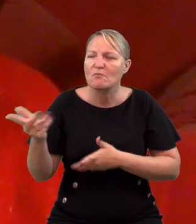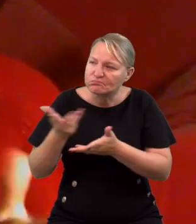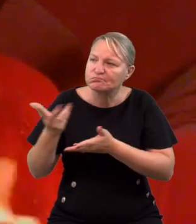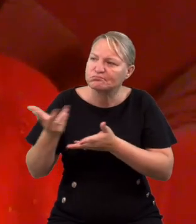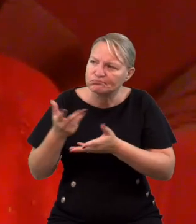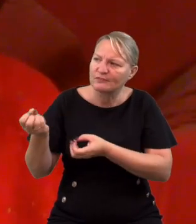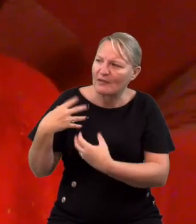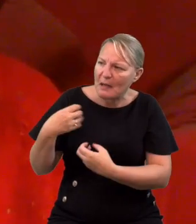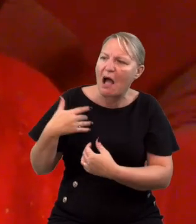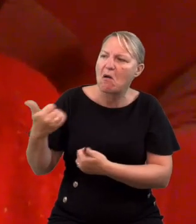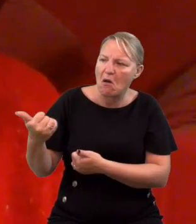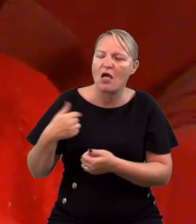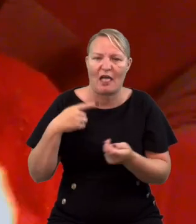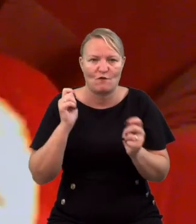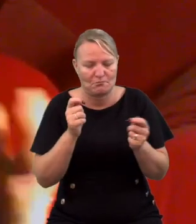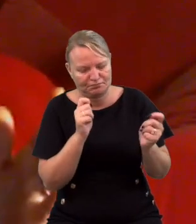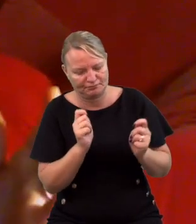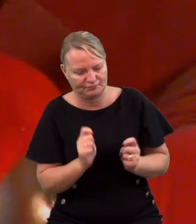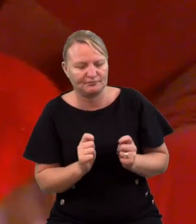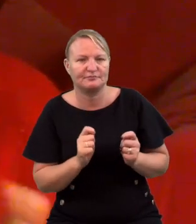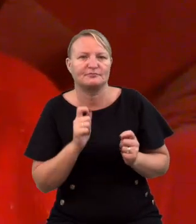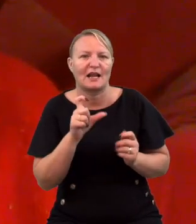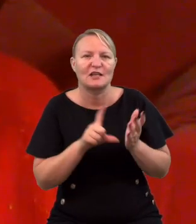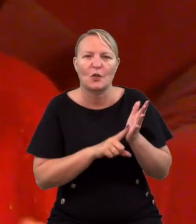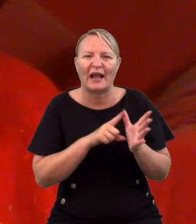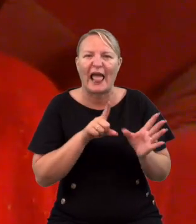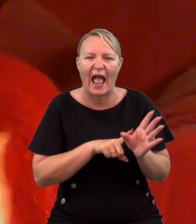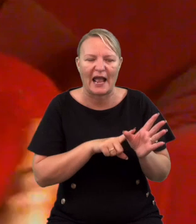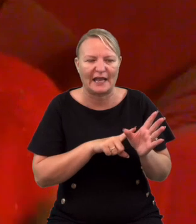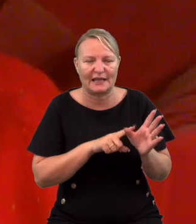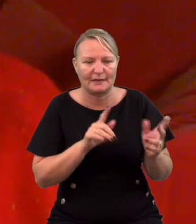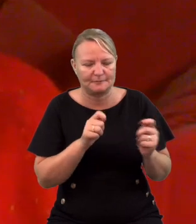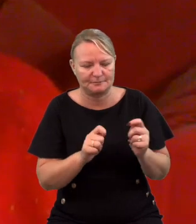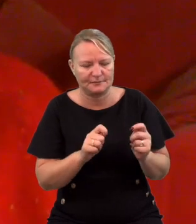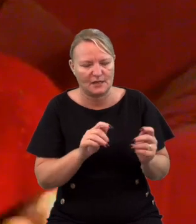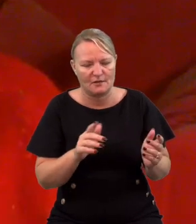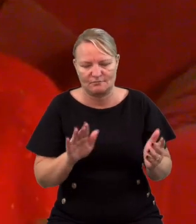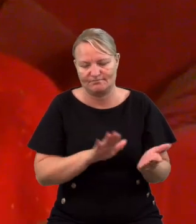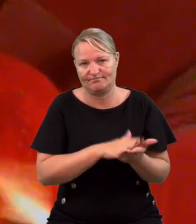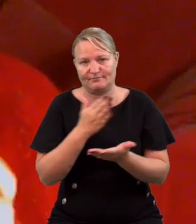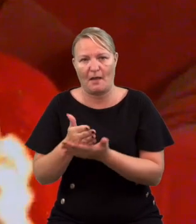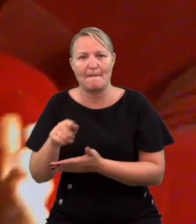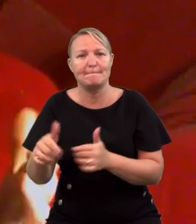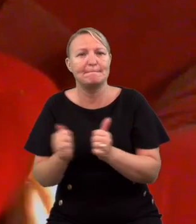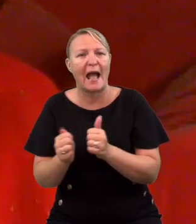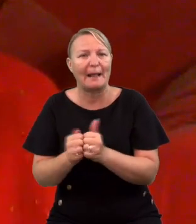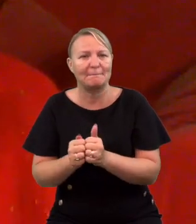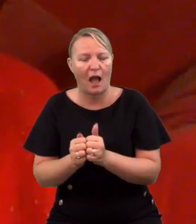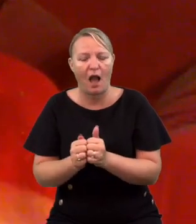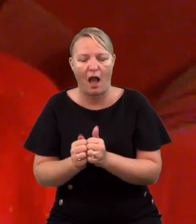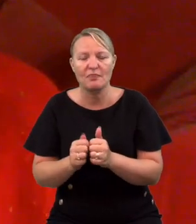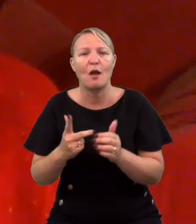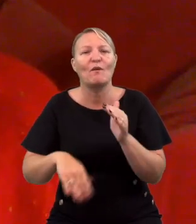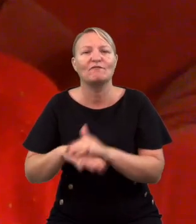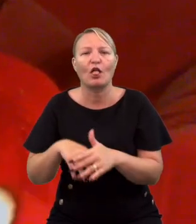And we had lots of conversations. And then from there, I turn the clay mold into a